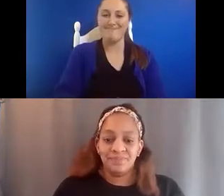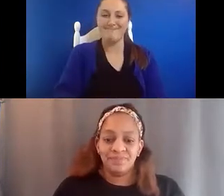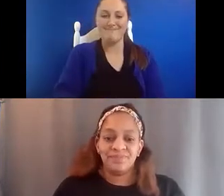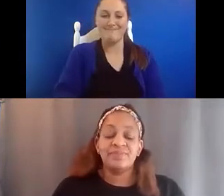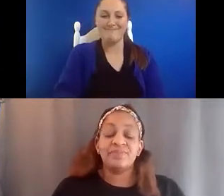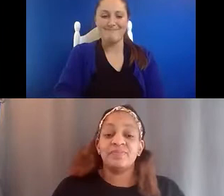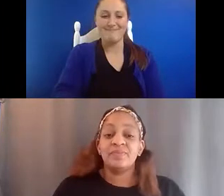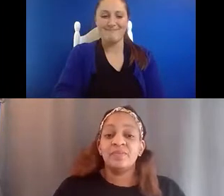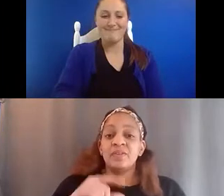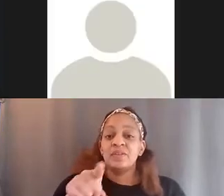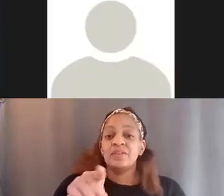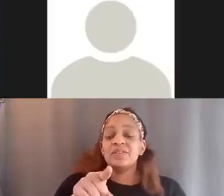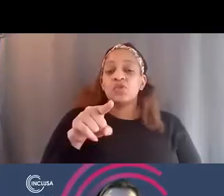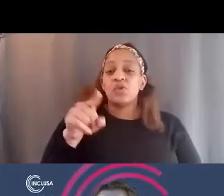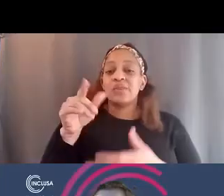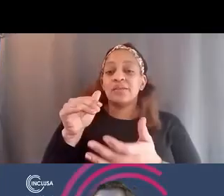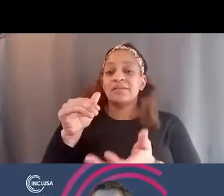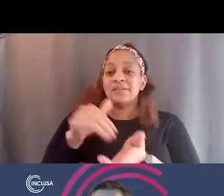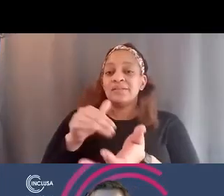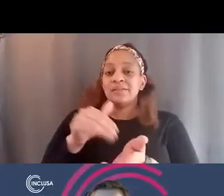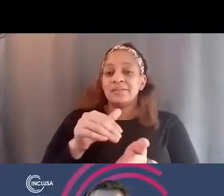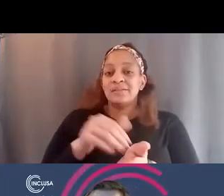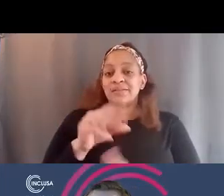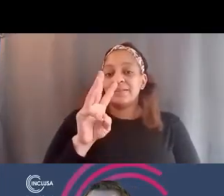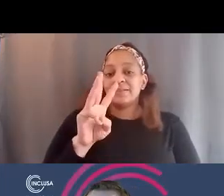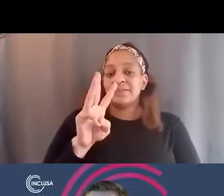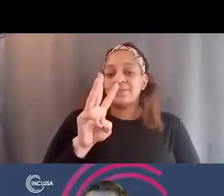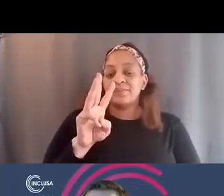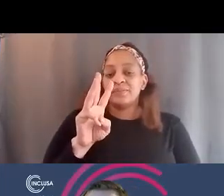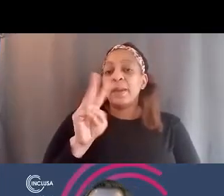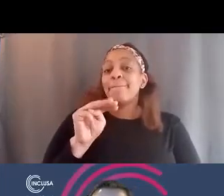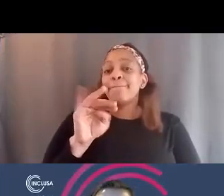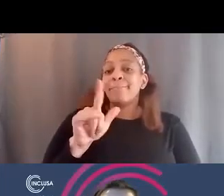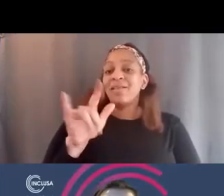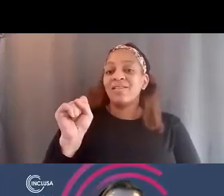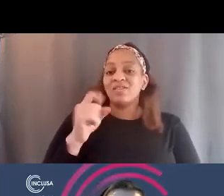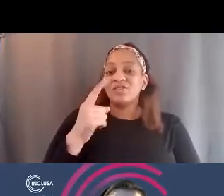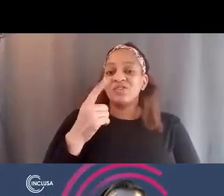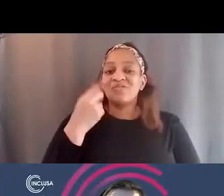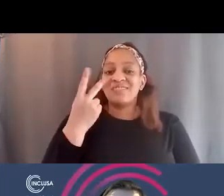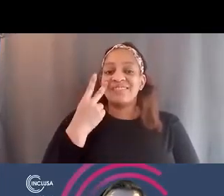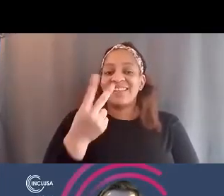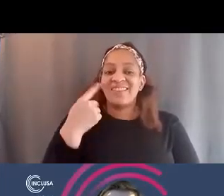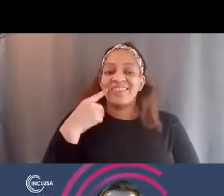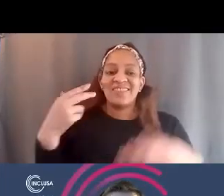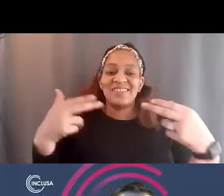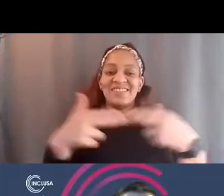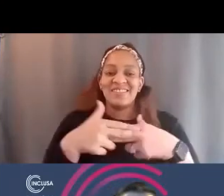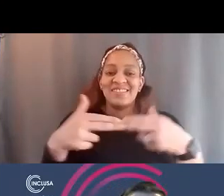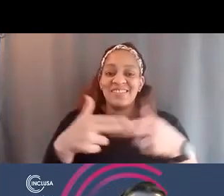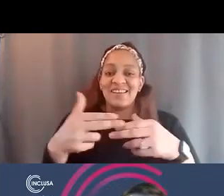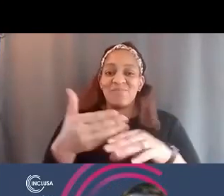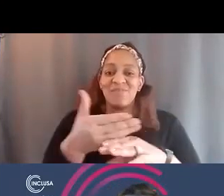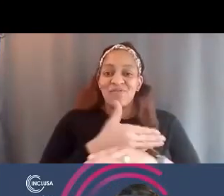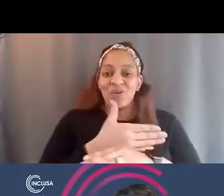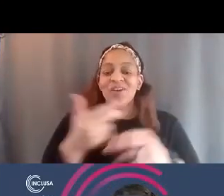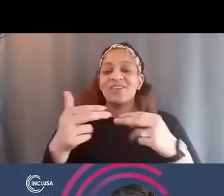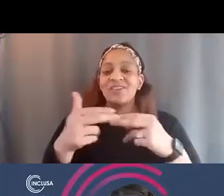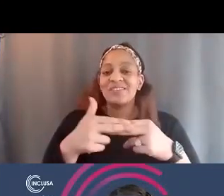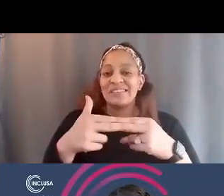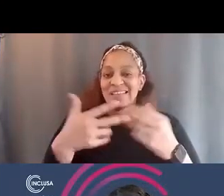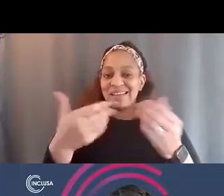So as Dr. Mills pointed out, you saw this slide earlier and you see it again. And the real reason is because back in